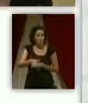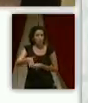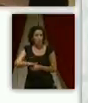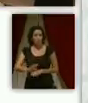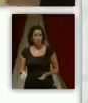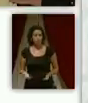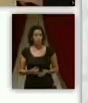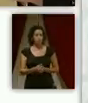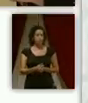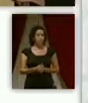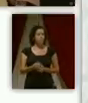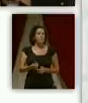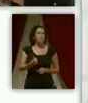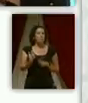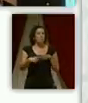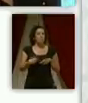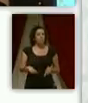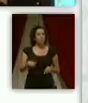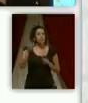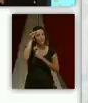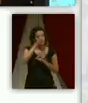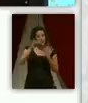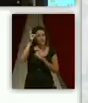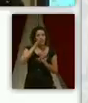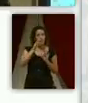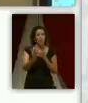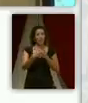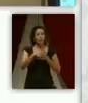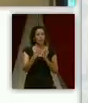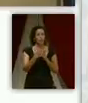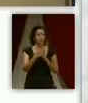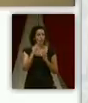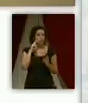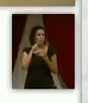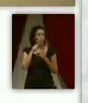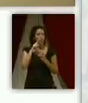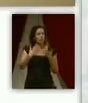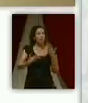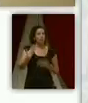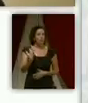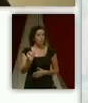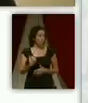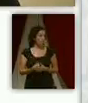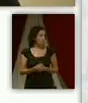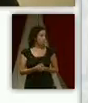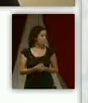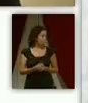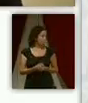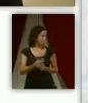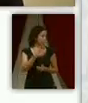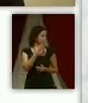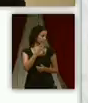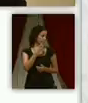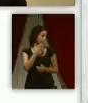cornerstone requirement for this. Now, what else do we assess visually?